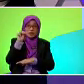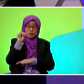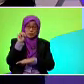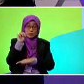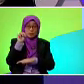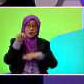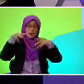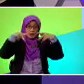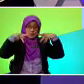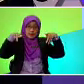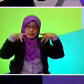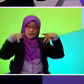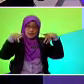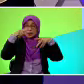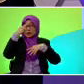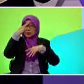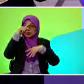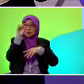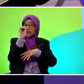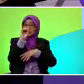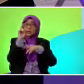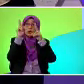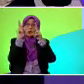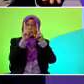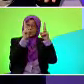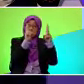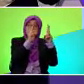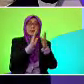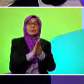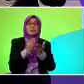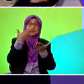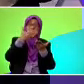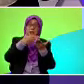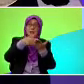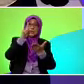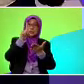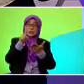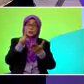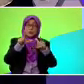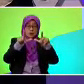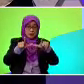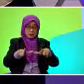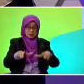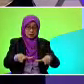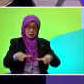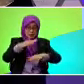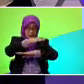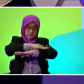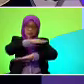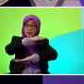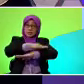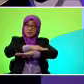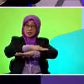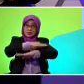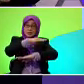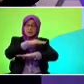mushroom. We don't put it in a vacuum seal pack. We just put it on the table and leave it on the table overnight